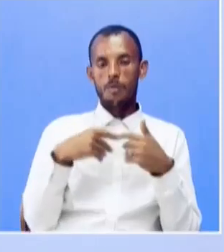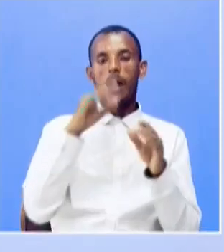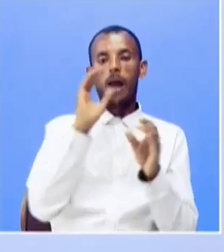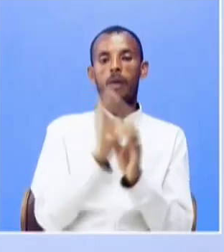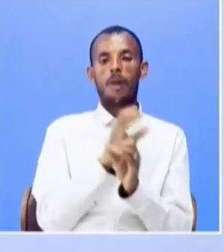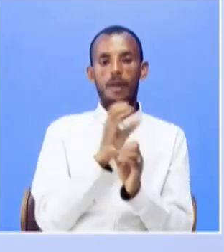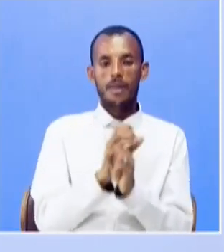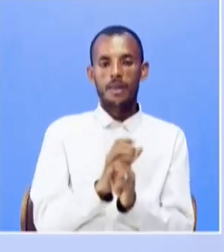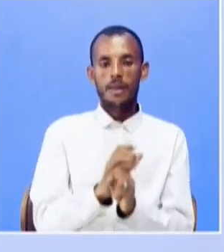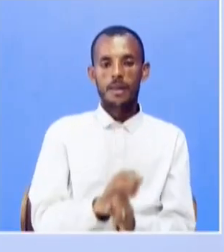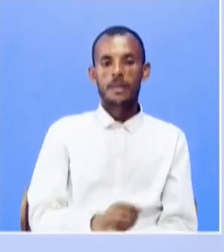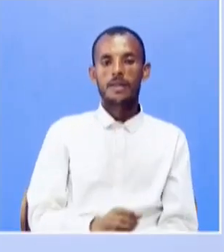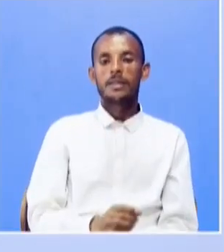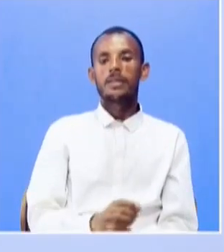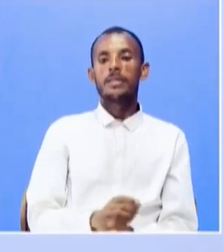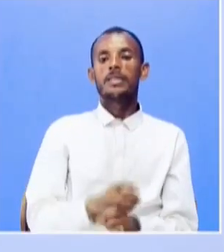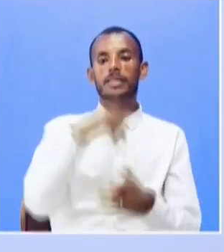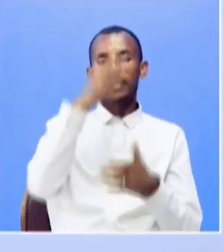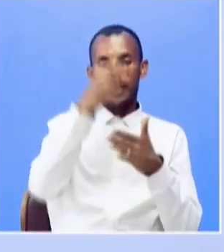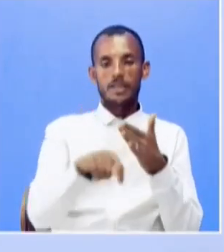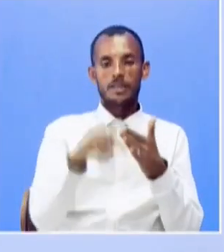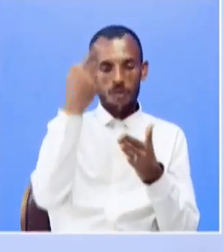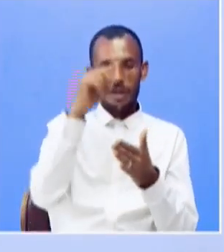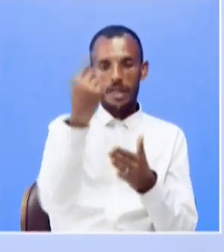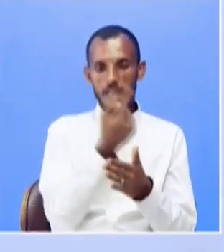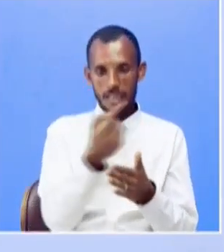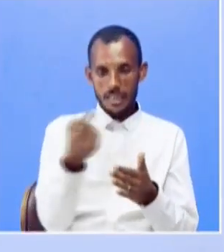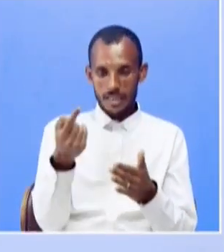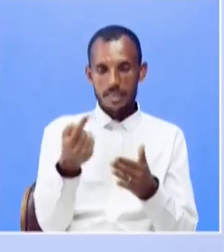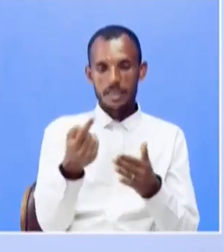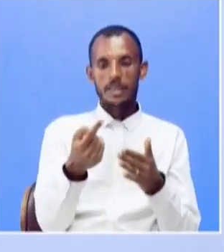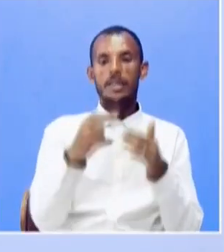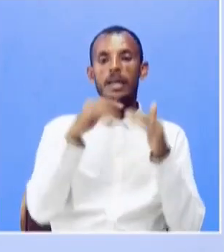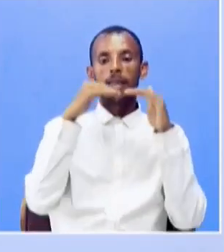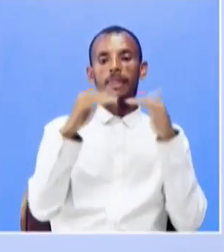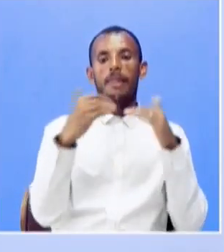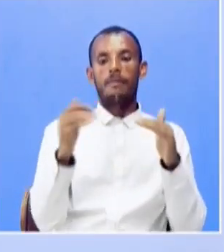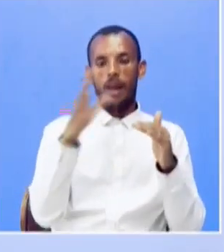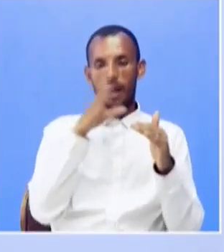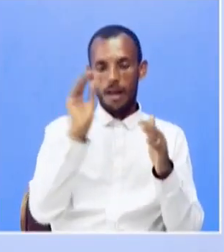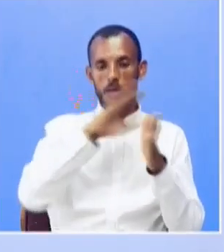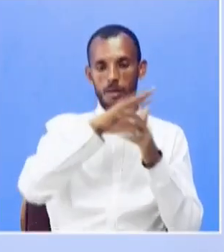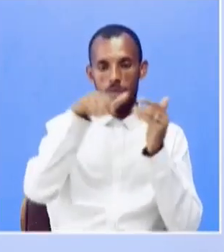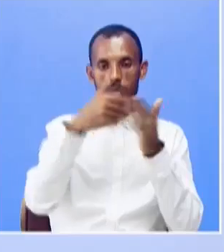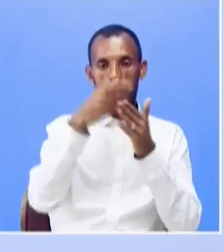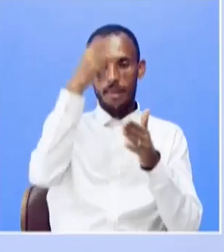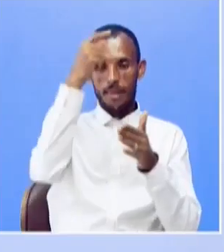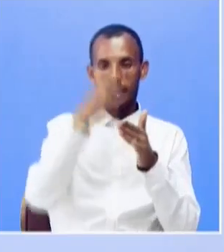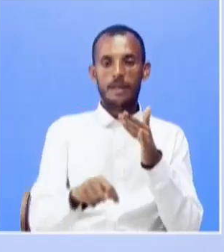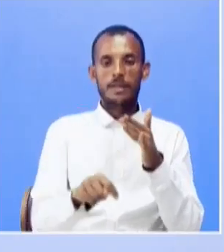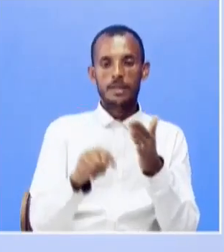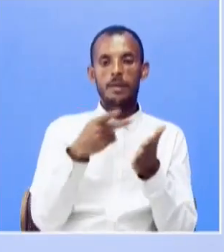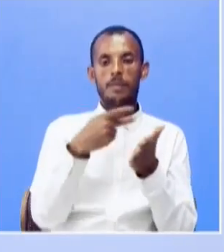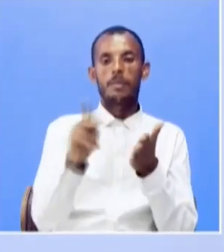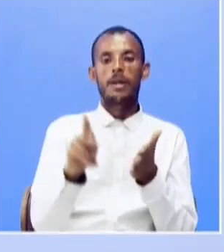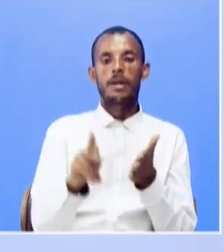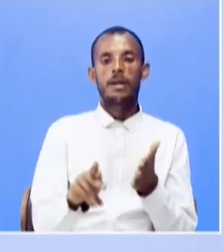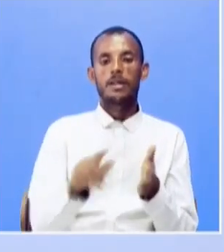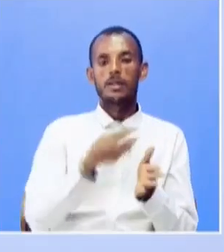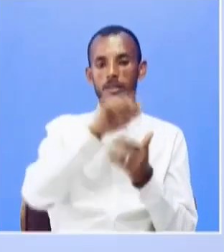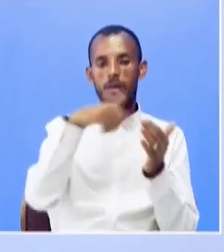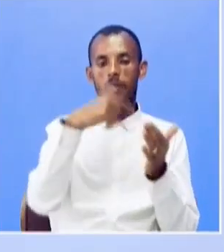calculate the taxes for each interval, and you calculate the total tax should be paid.